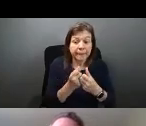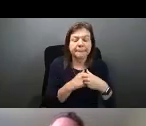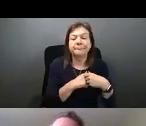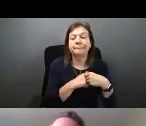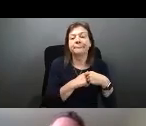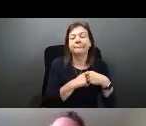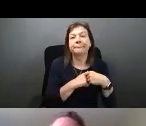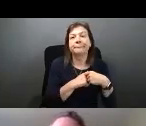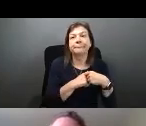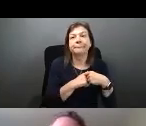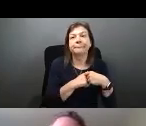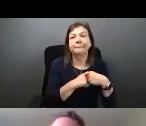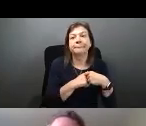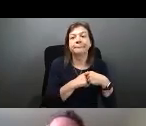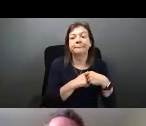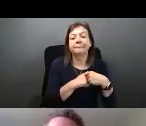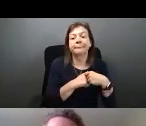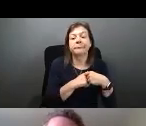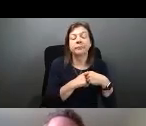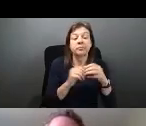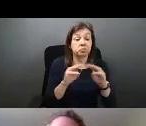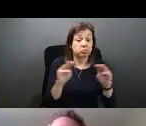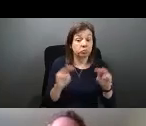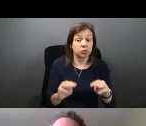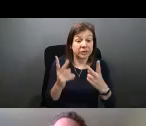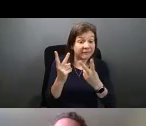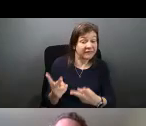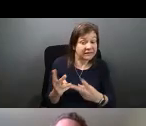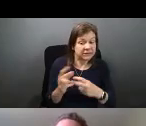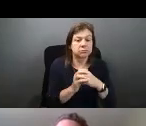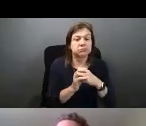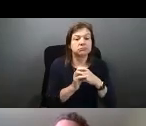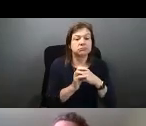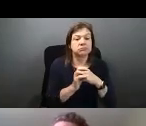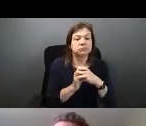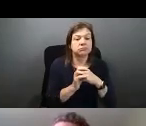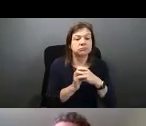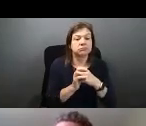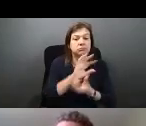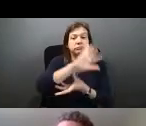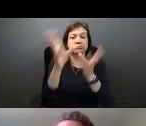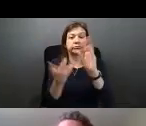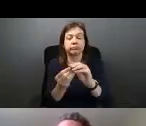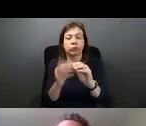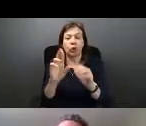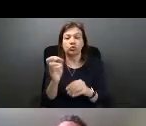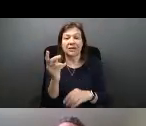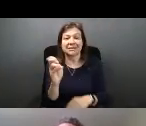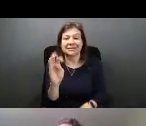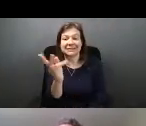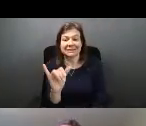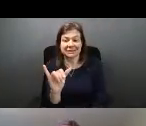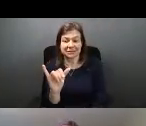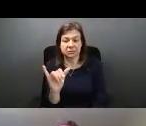be a museum visit, it can be the entire residency, but we